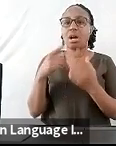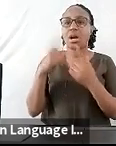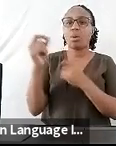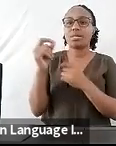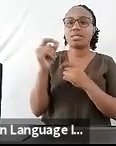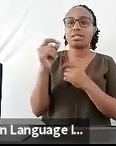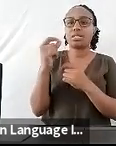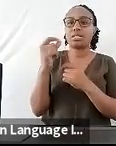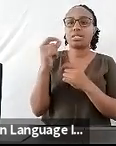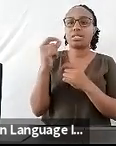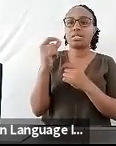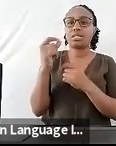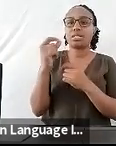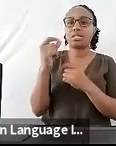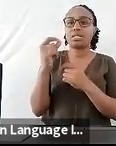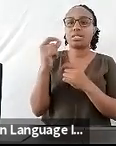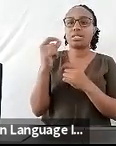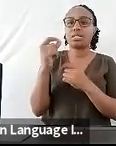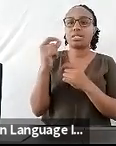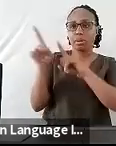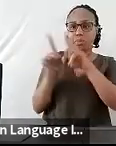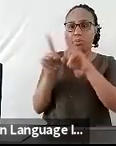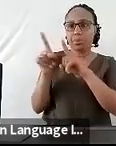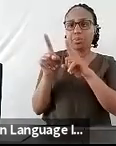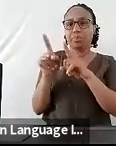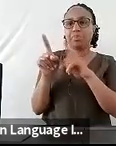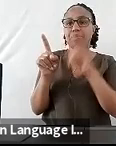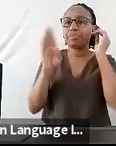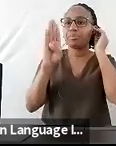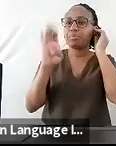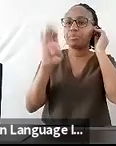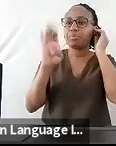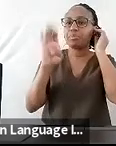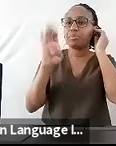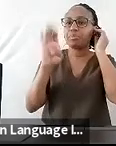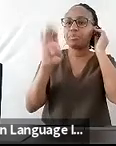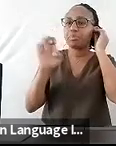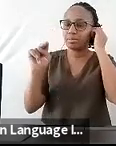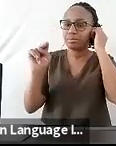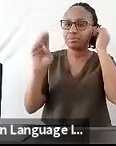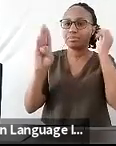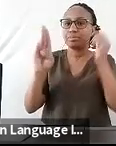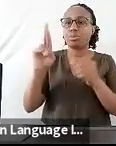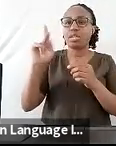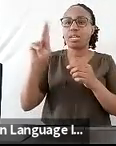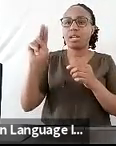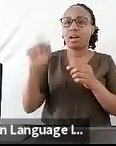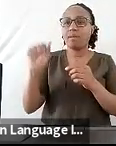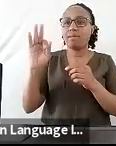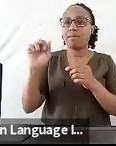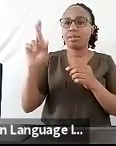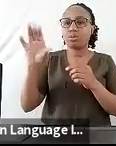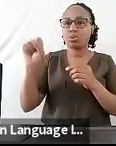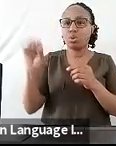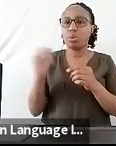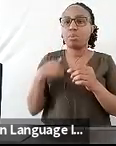to Ivory Coast, Togo, Benin, Burkina Faso. And I remember I was getting my visas in Ivory Coast, and the process was a nightmare. I had a friend, an